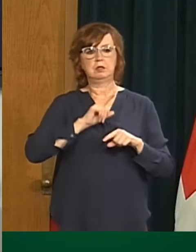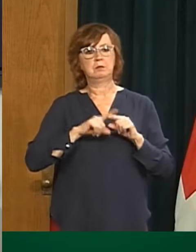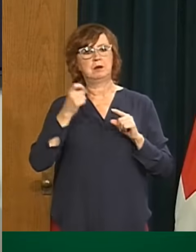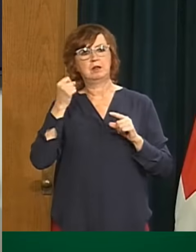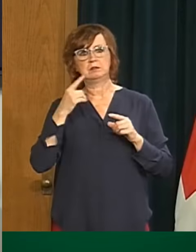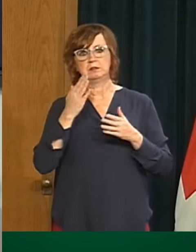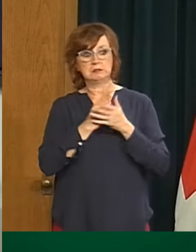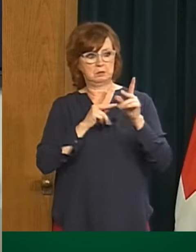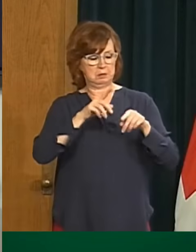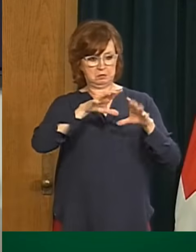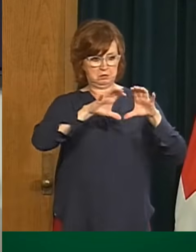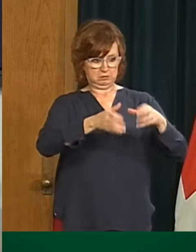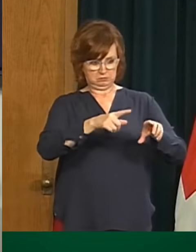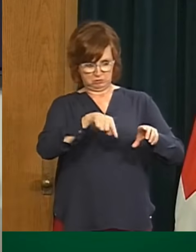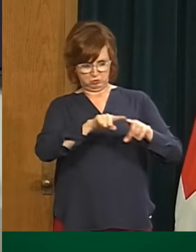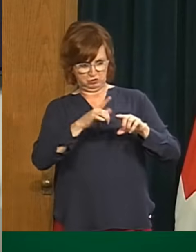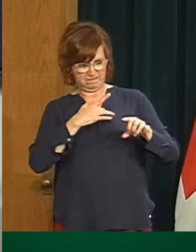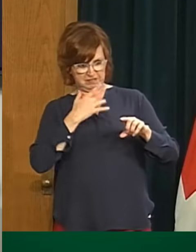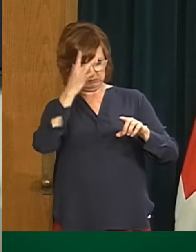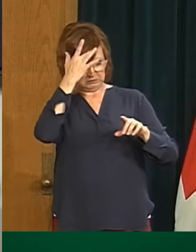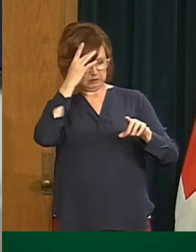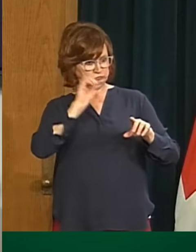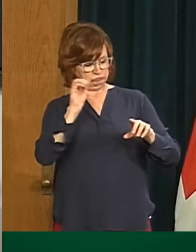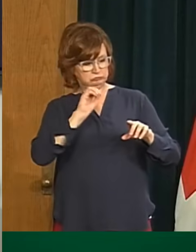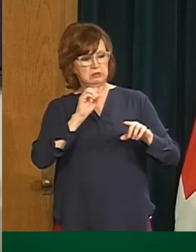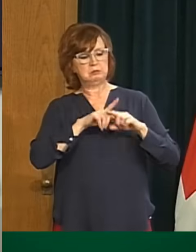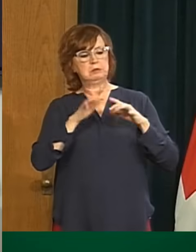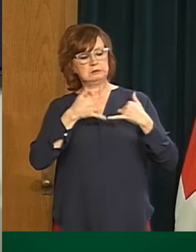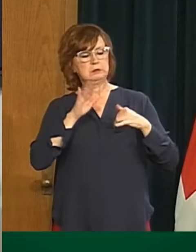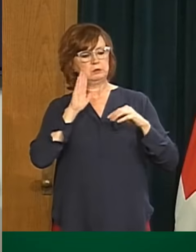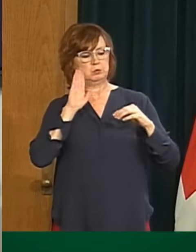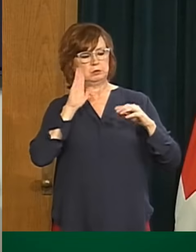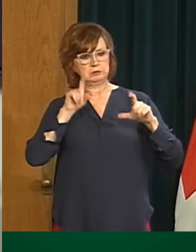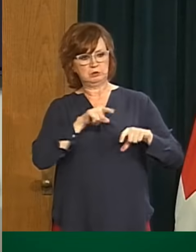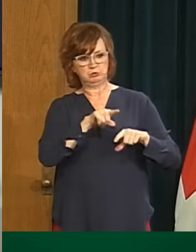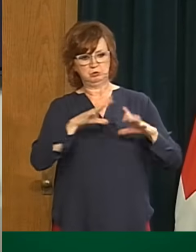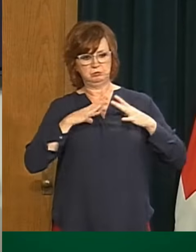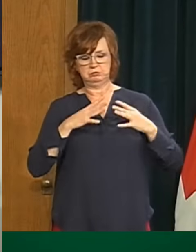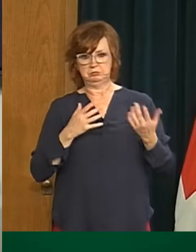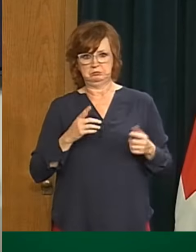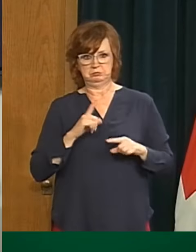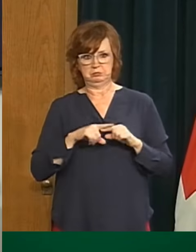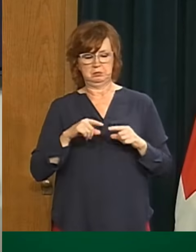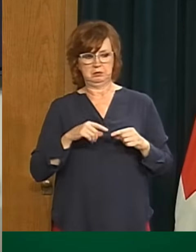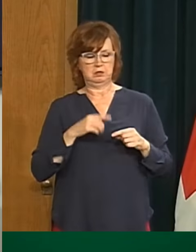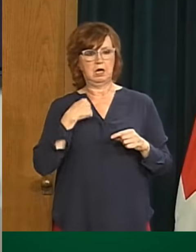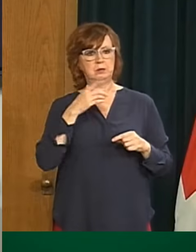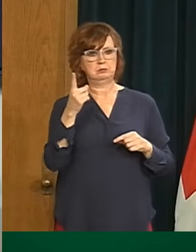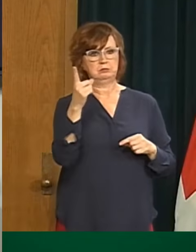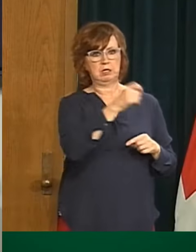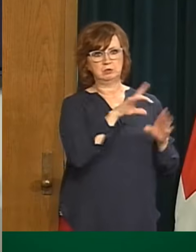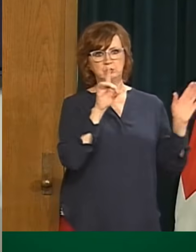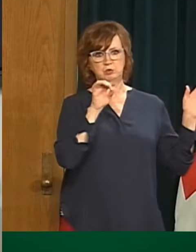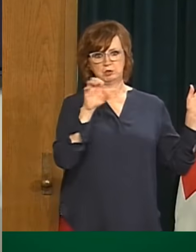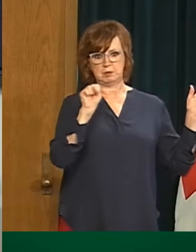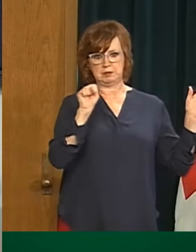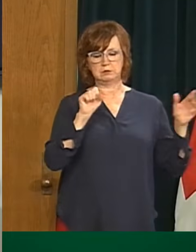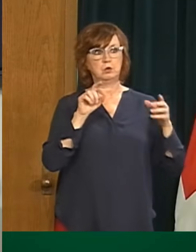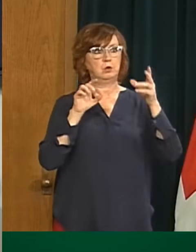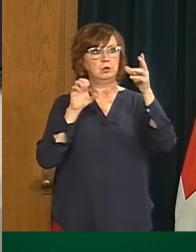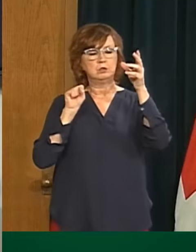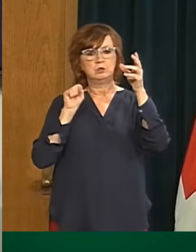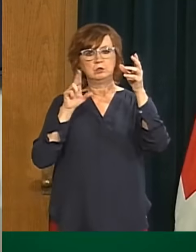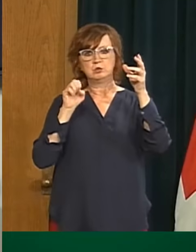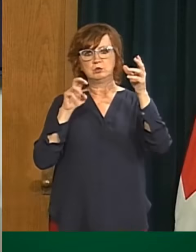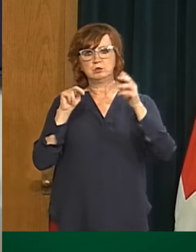without symptoms. I just can't tell you what those results are. I think I would turn it over to Dr. Shahab or even Susan to talk